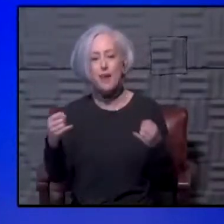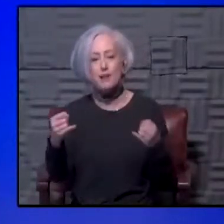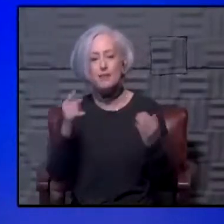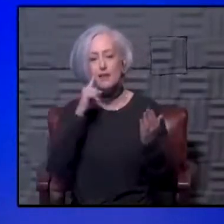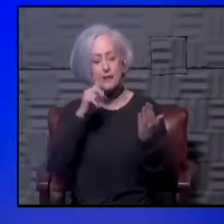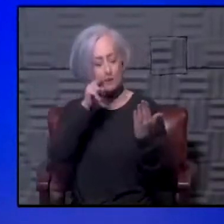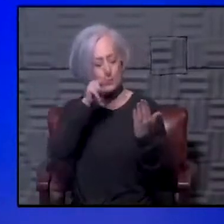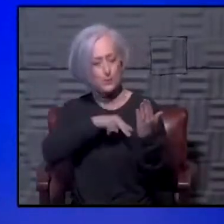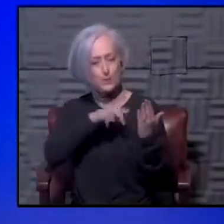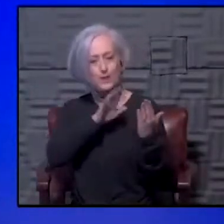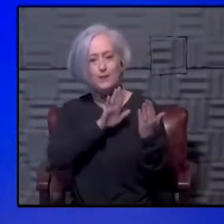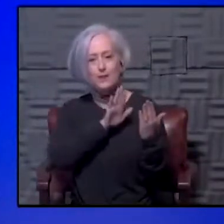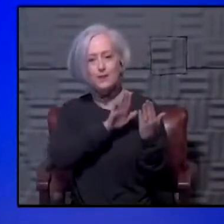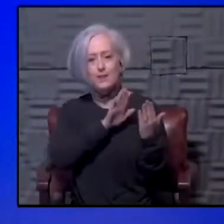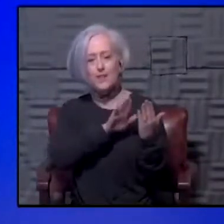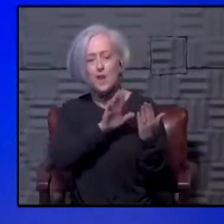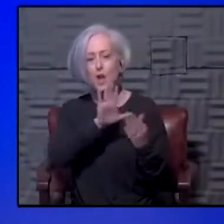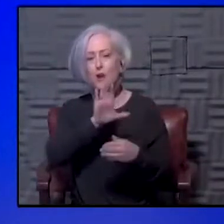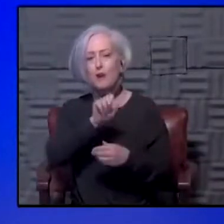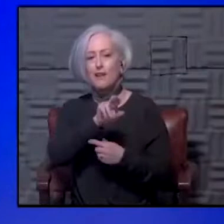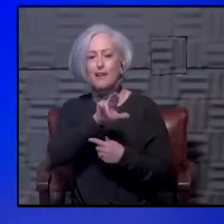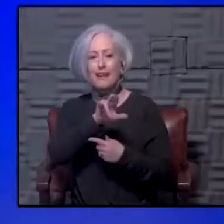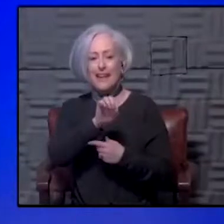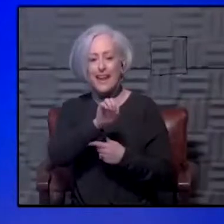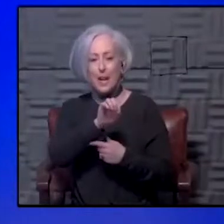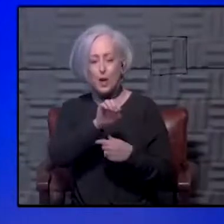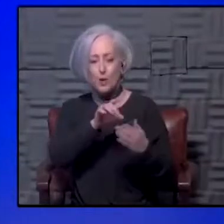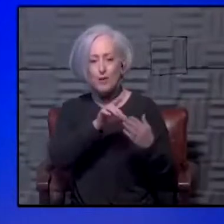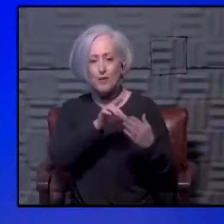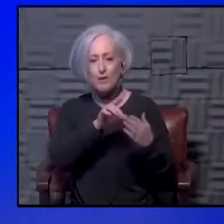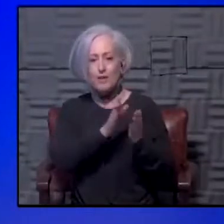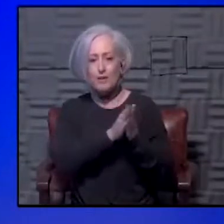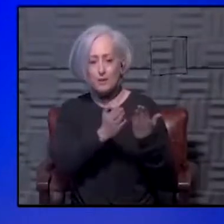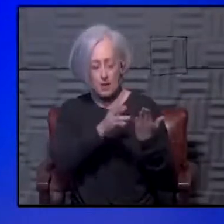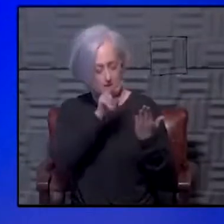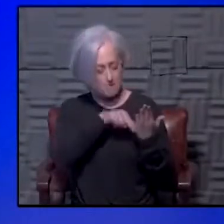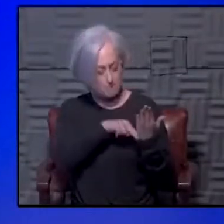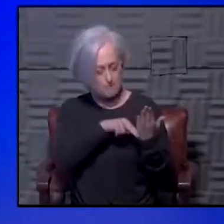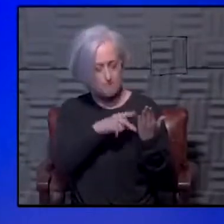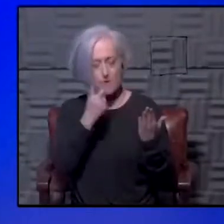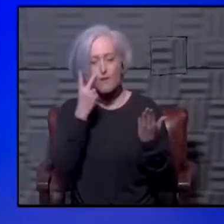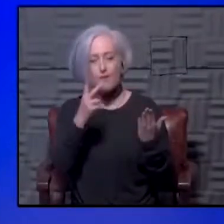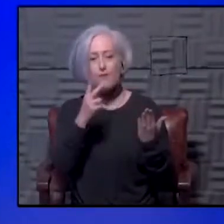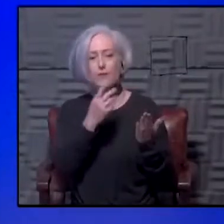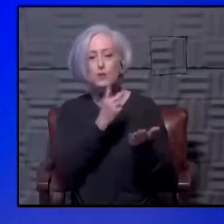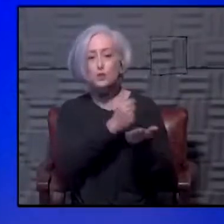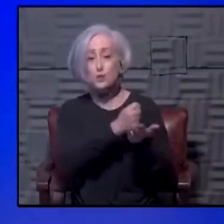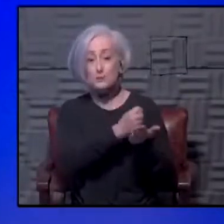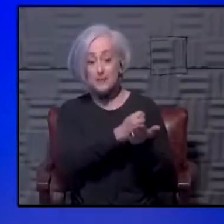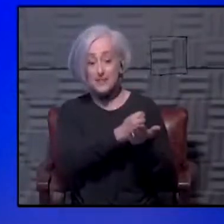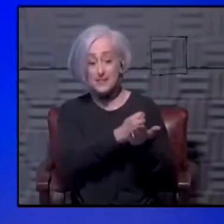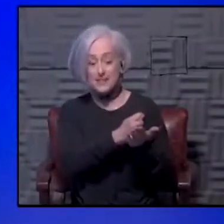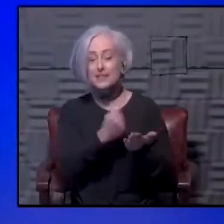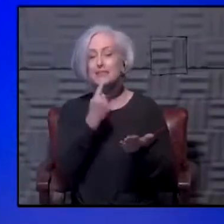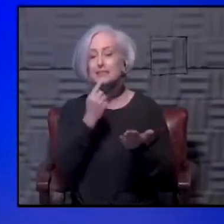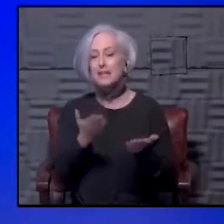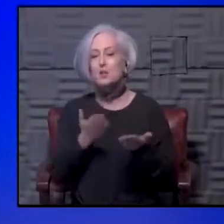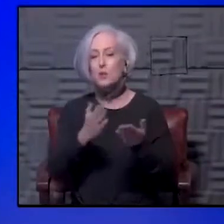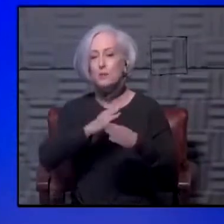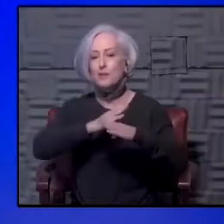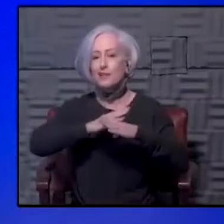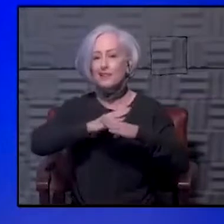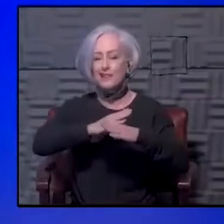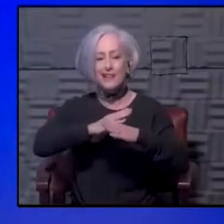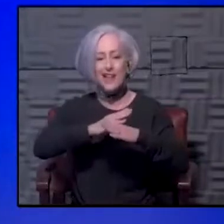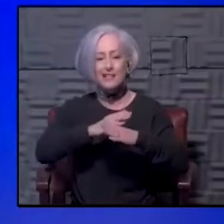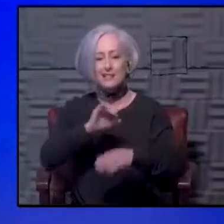their care guidelines for treatment, they say that they recommend against the use of